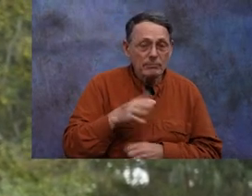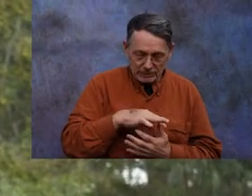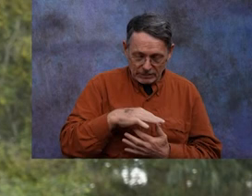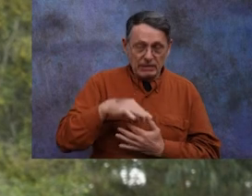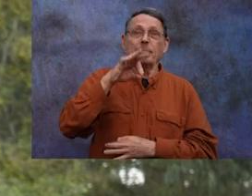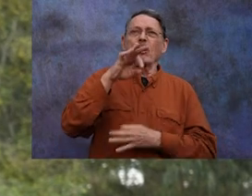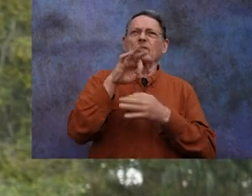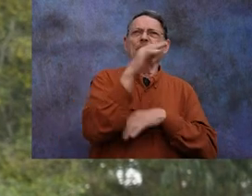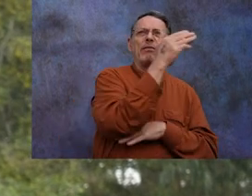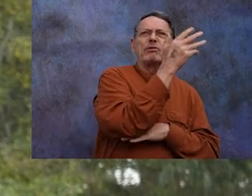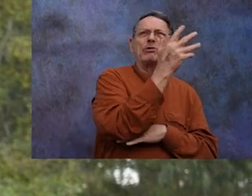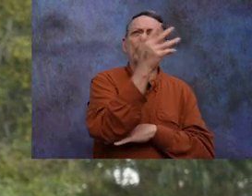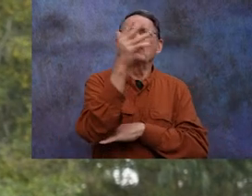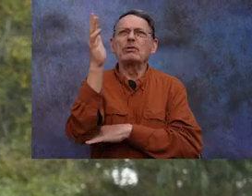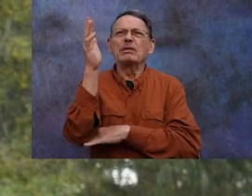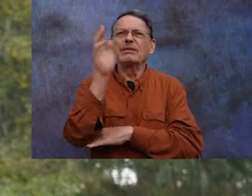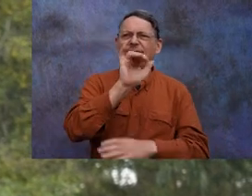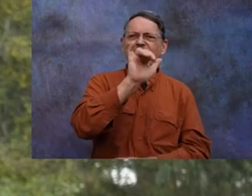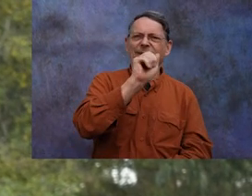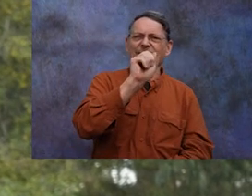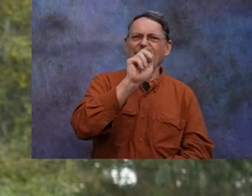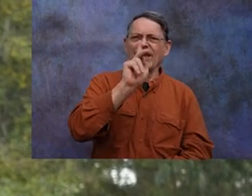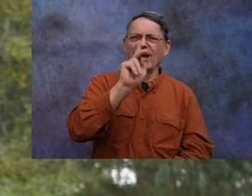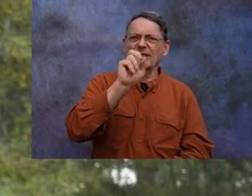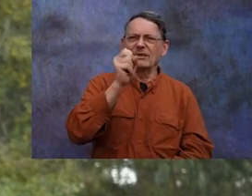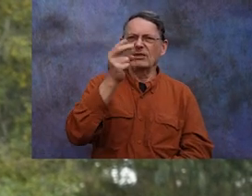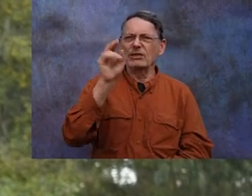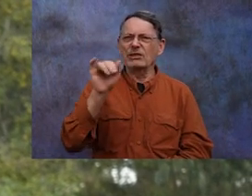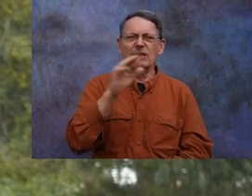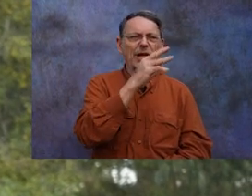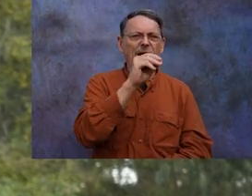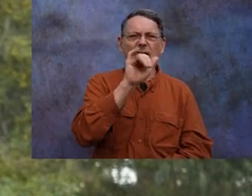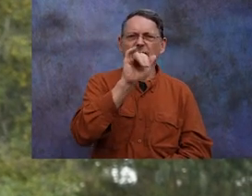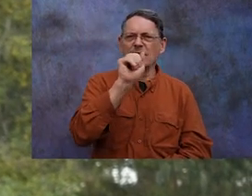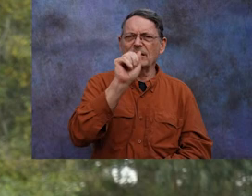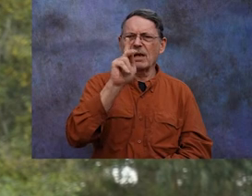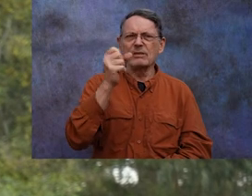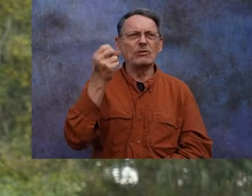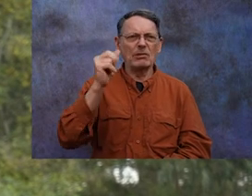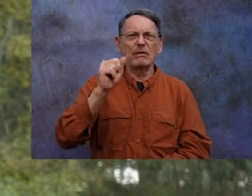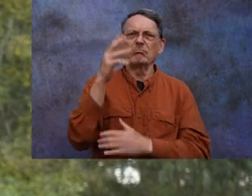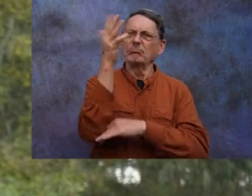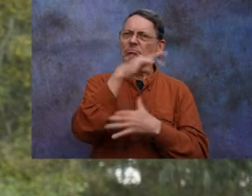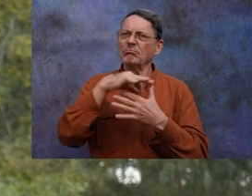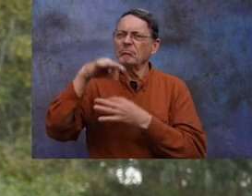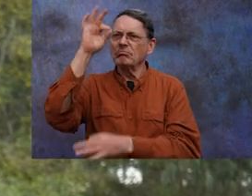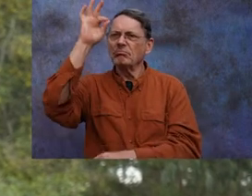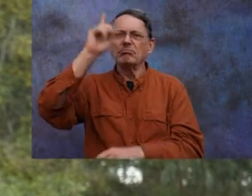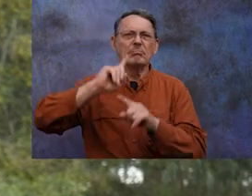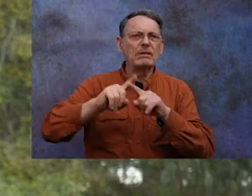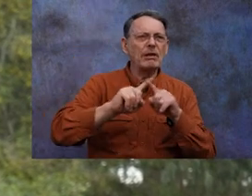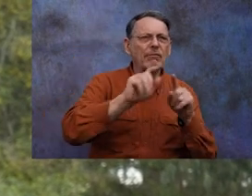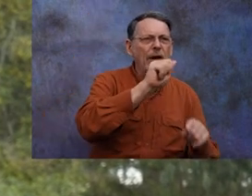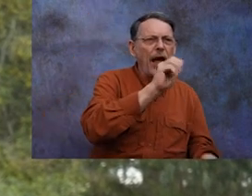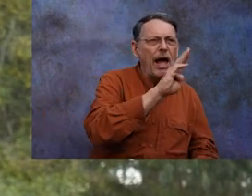of the trees, the yakshis and the yakshas. We welcome the gandharas and the